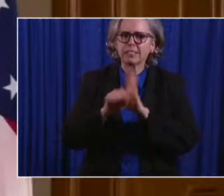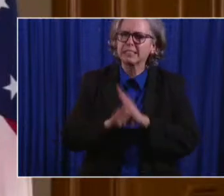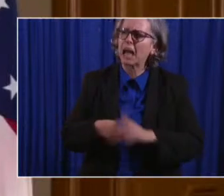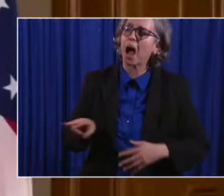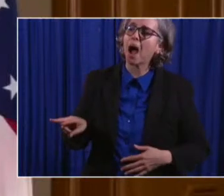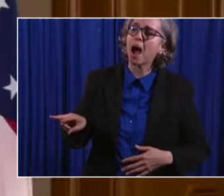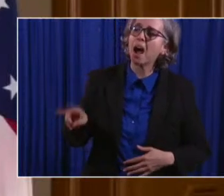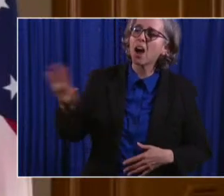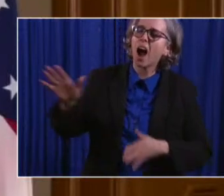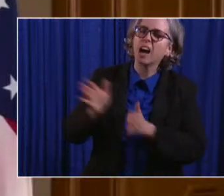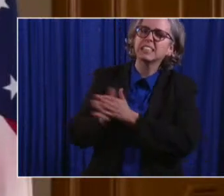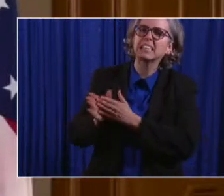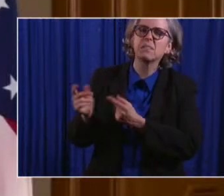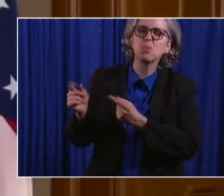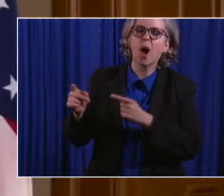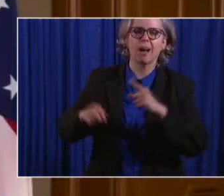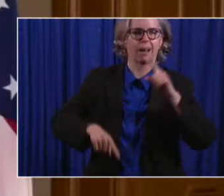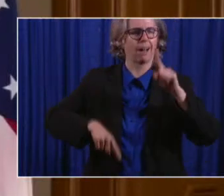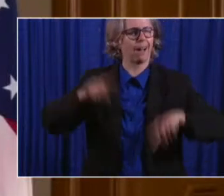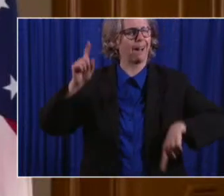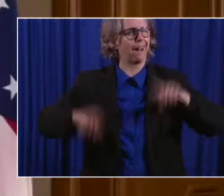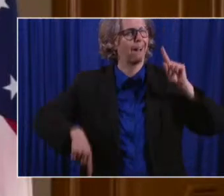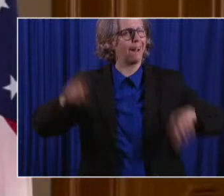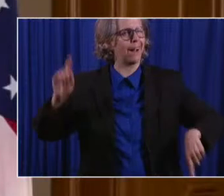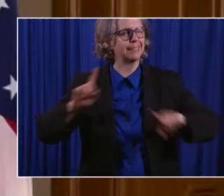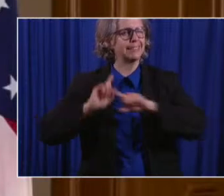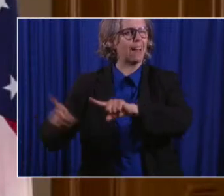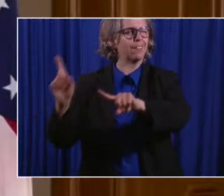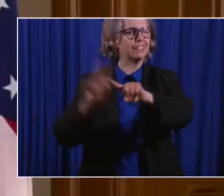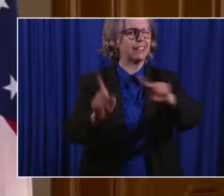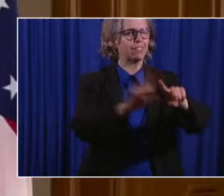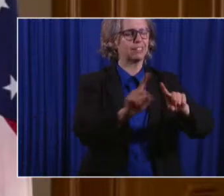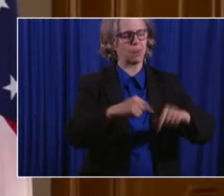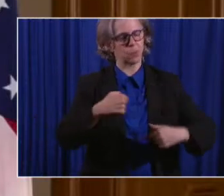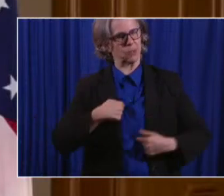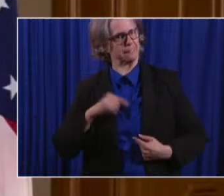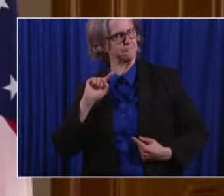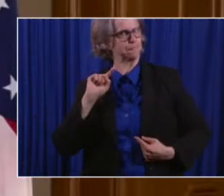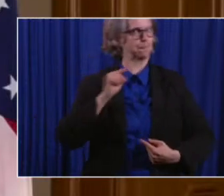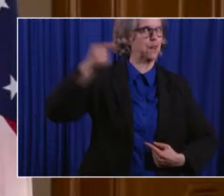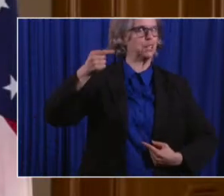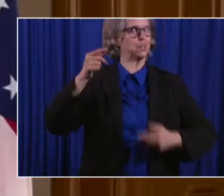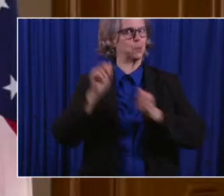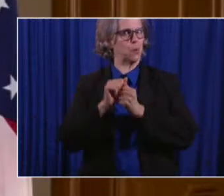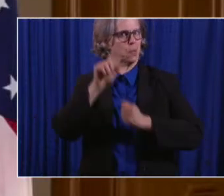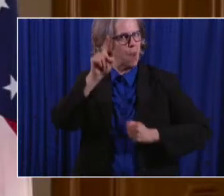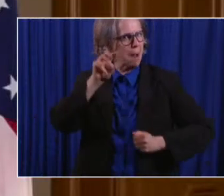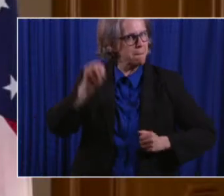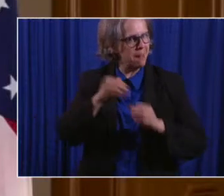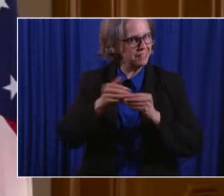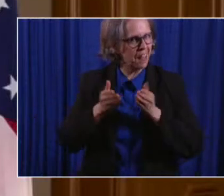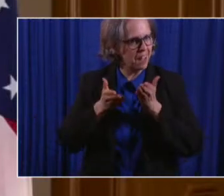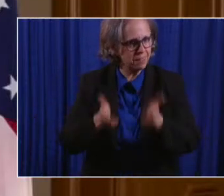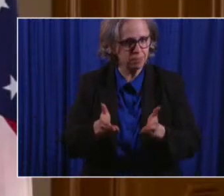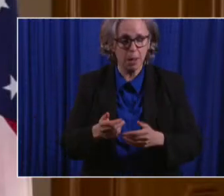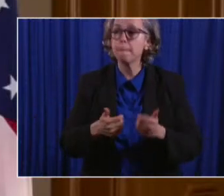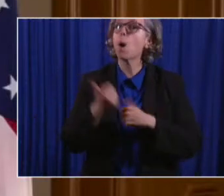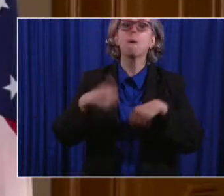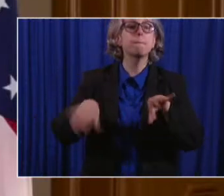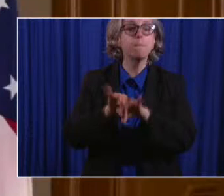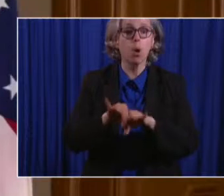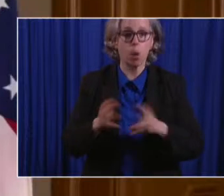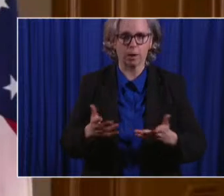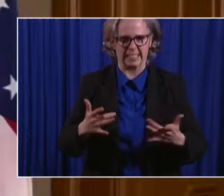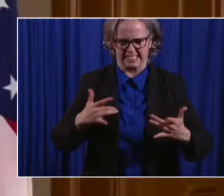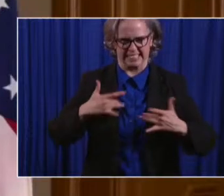doing kind of different things. So I think the main thing was to create an excitement, anticipation,